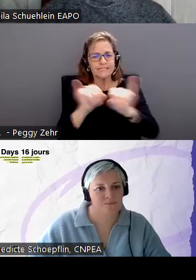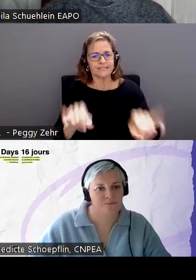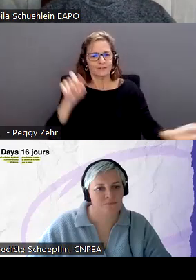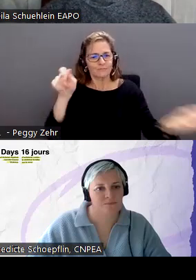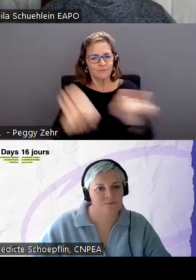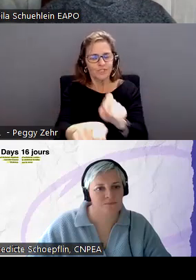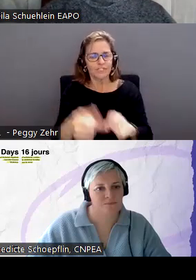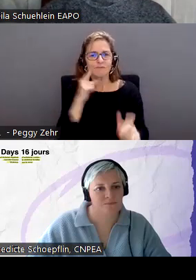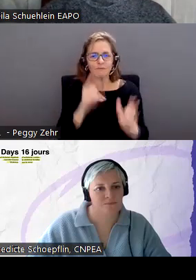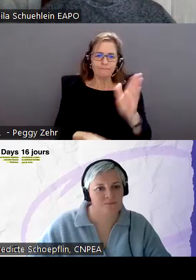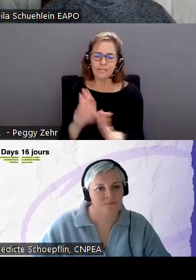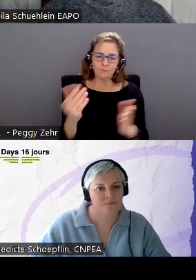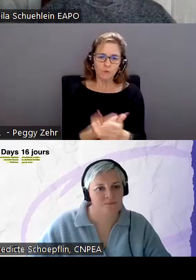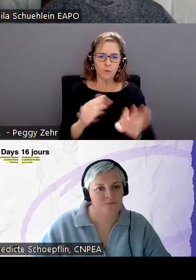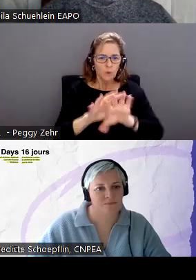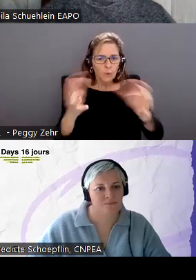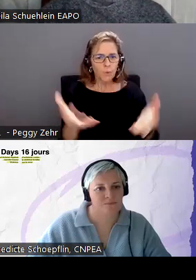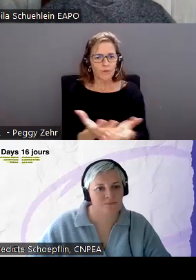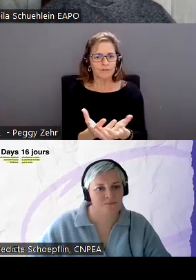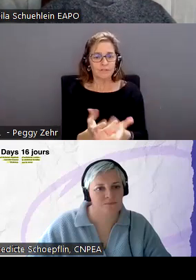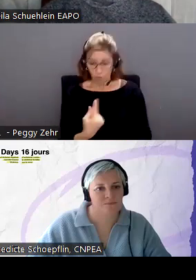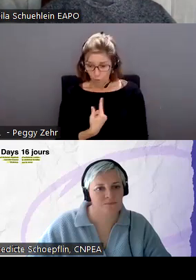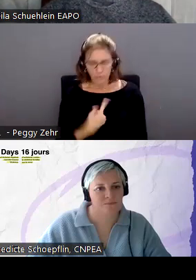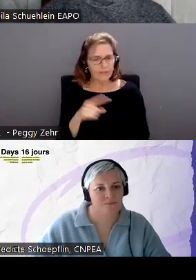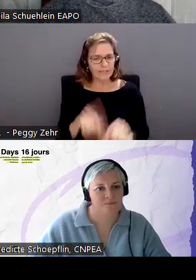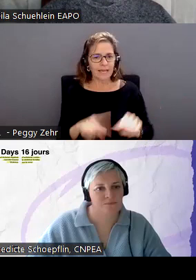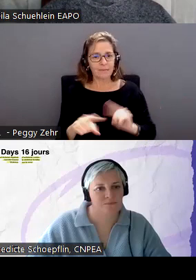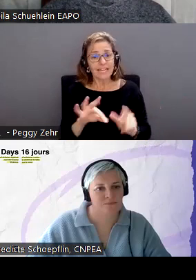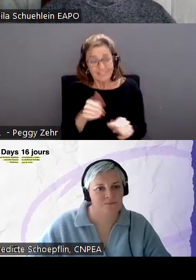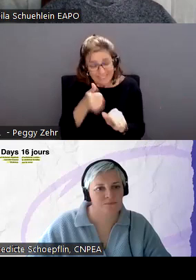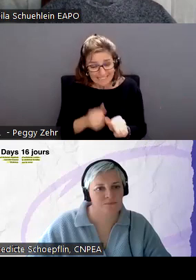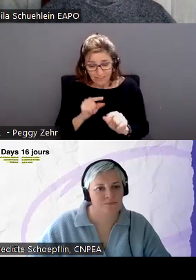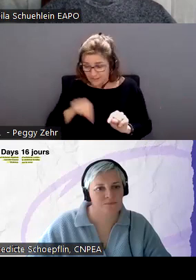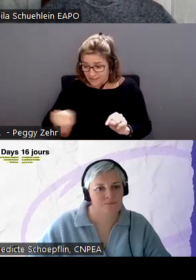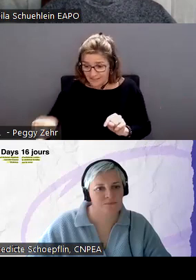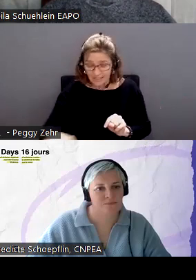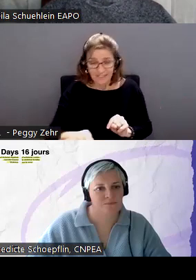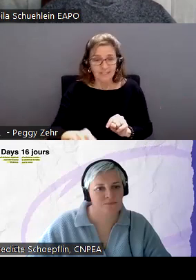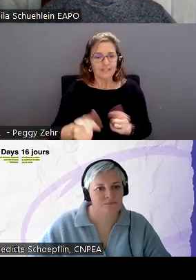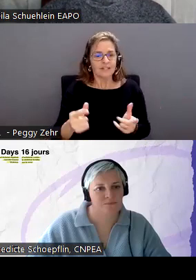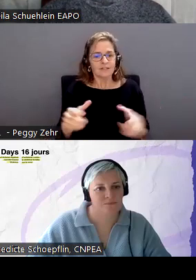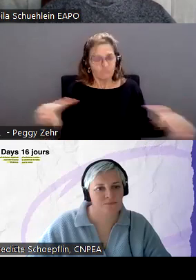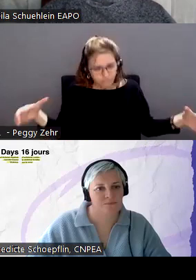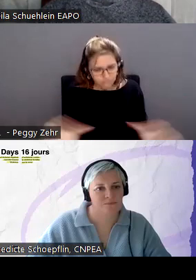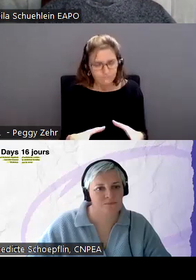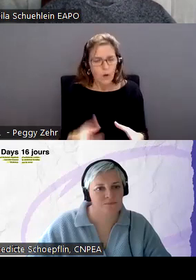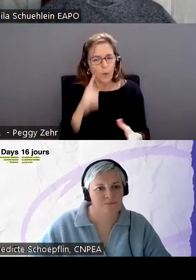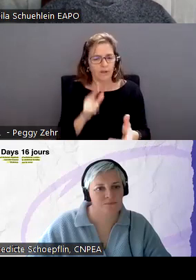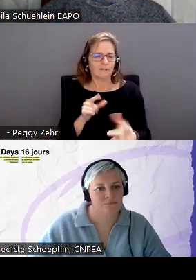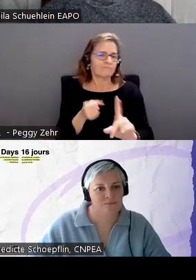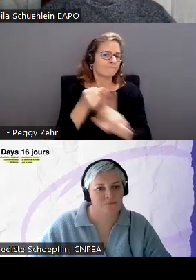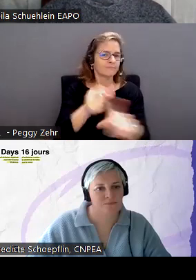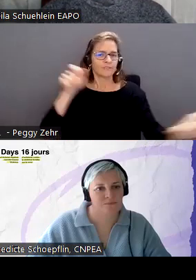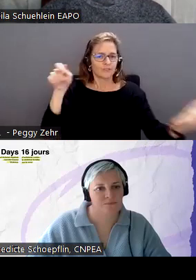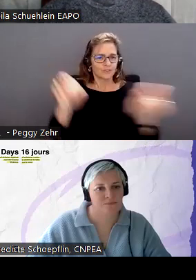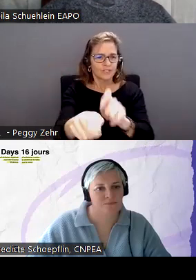something together that no one of us would ever be able to create alone? So we're going to be doing interviews with